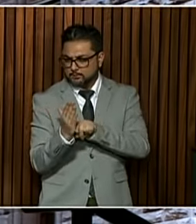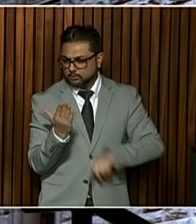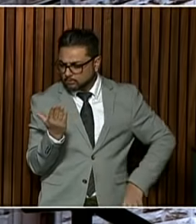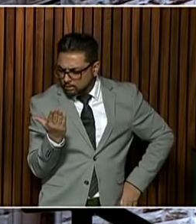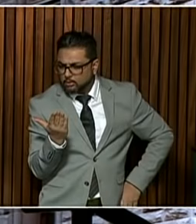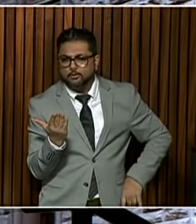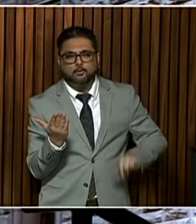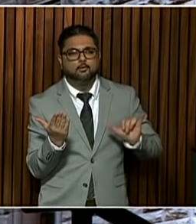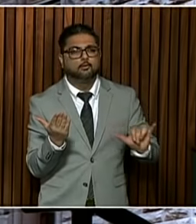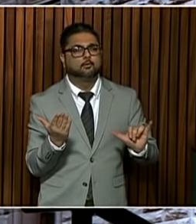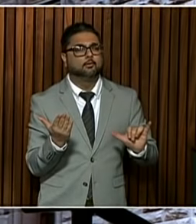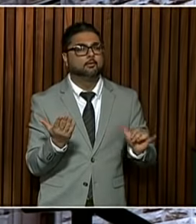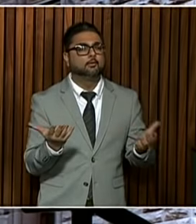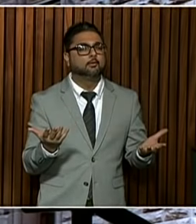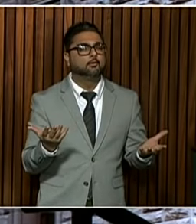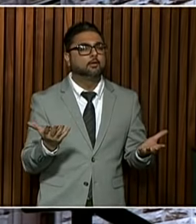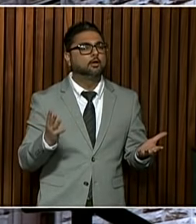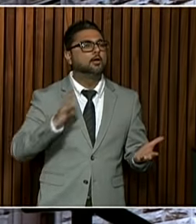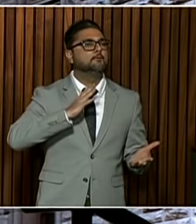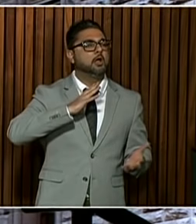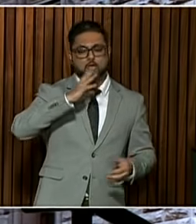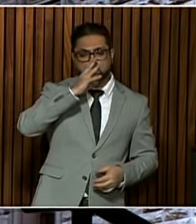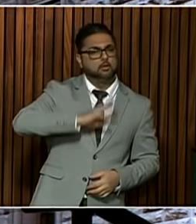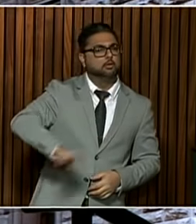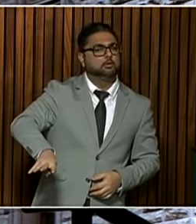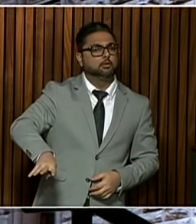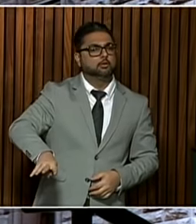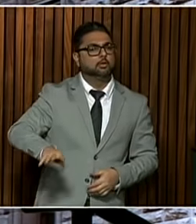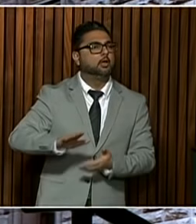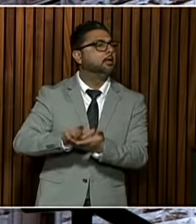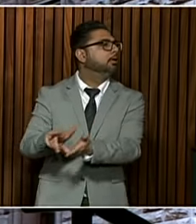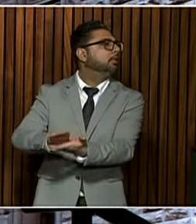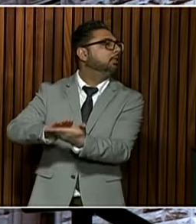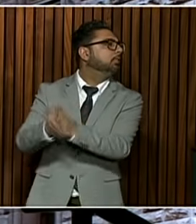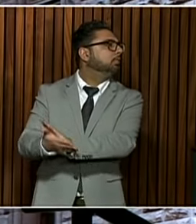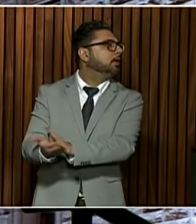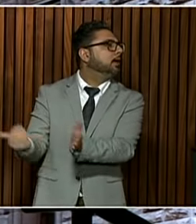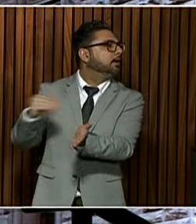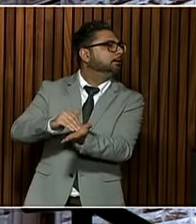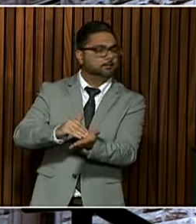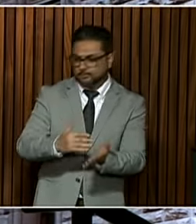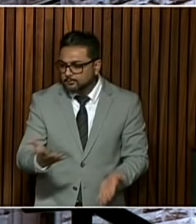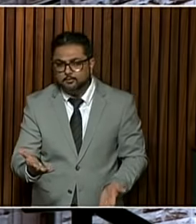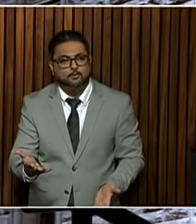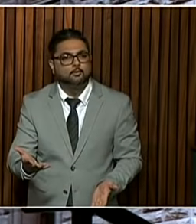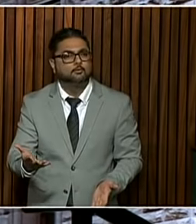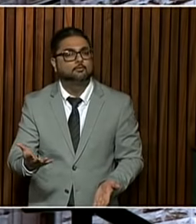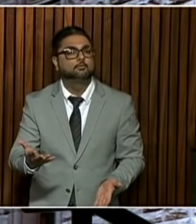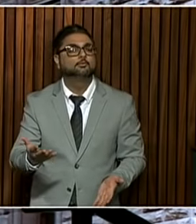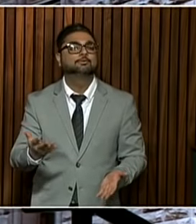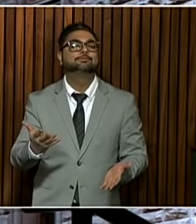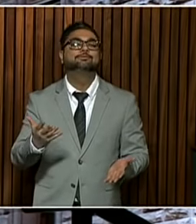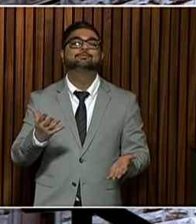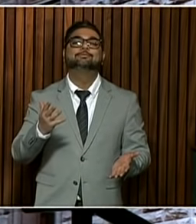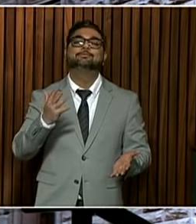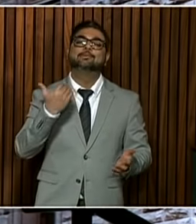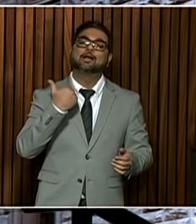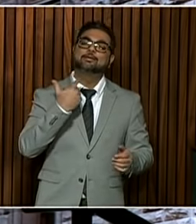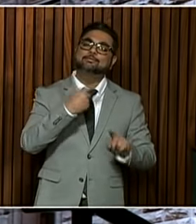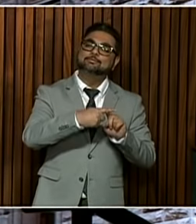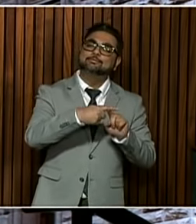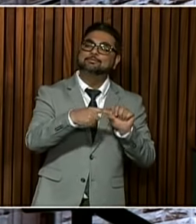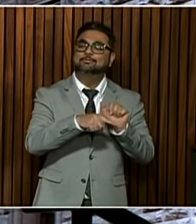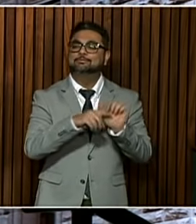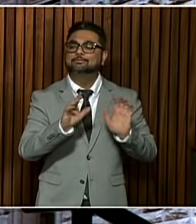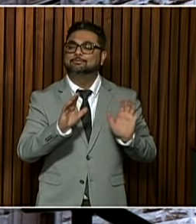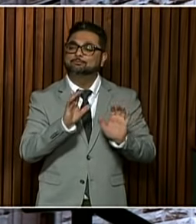like a fishing expedition. So you got to do something a bit more timely and effective and efficient than doing testing all the time. So we're looking at